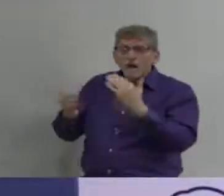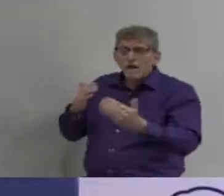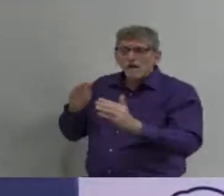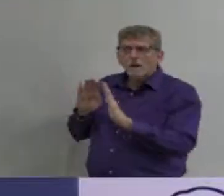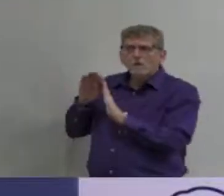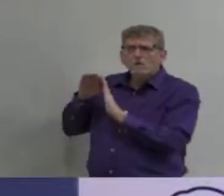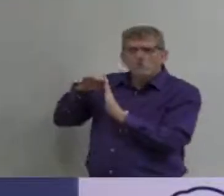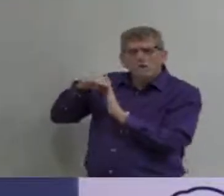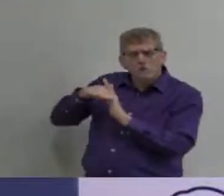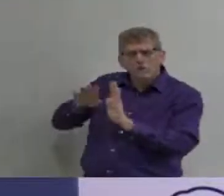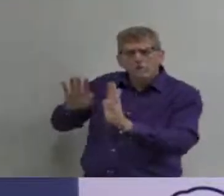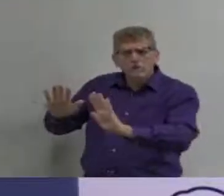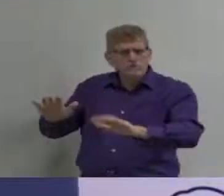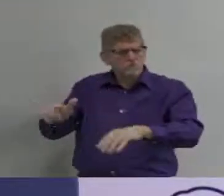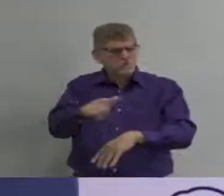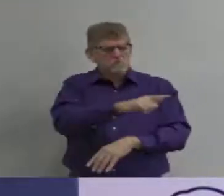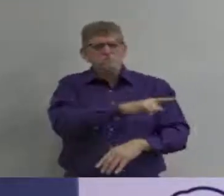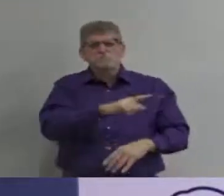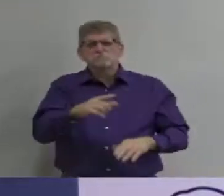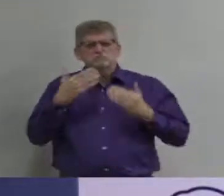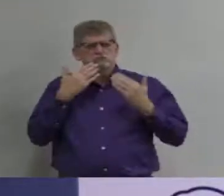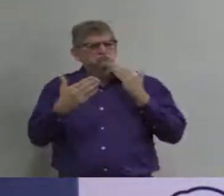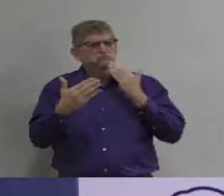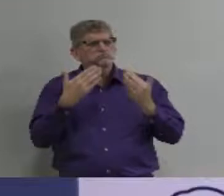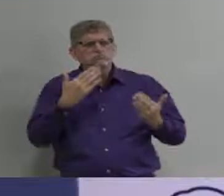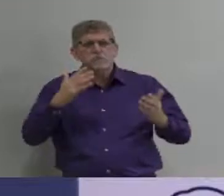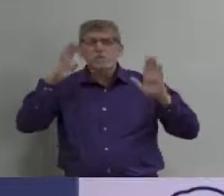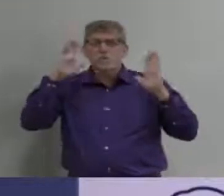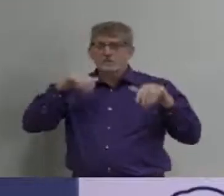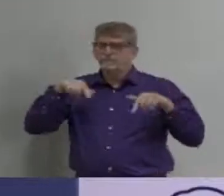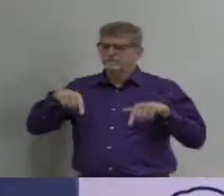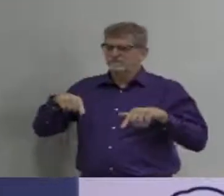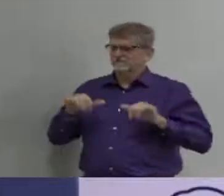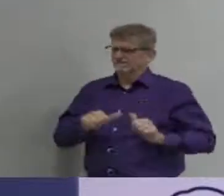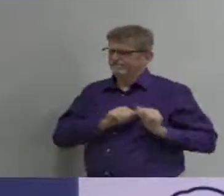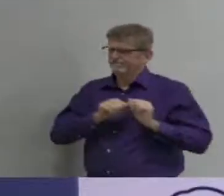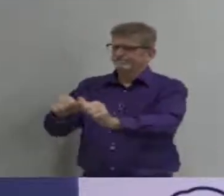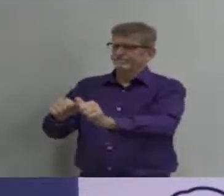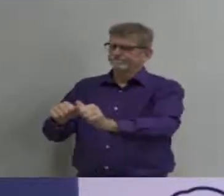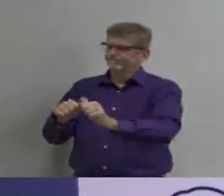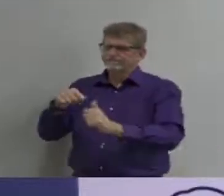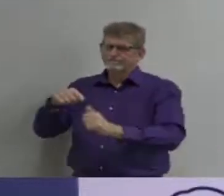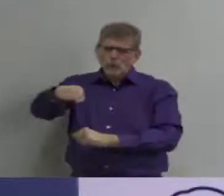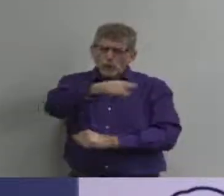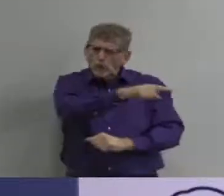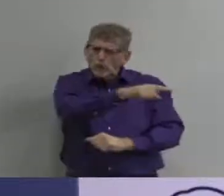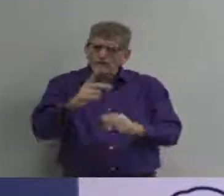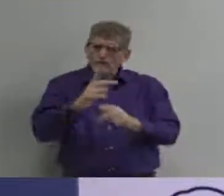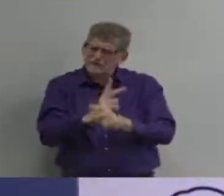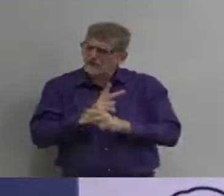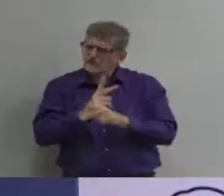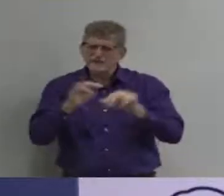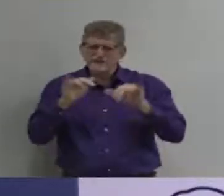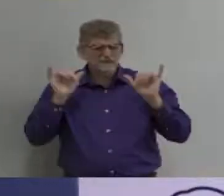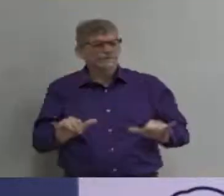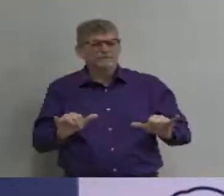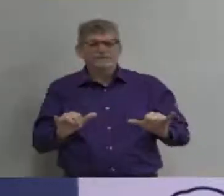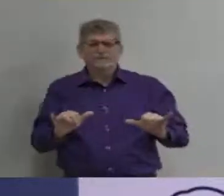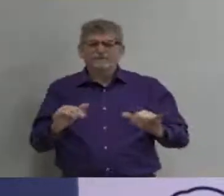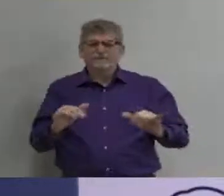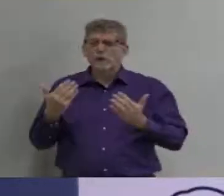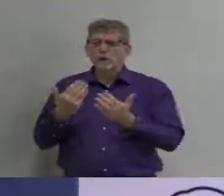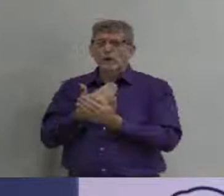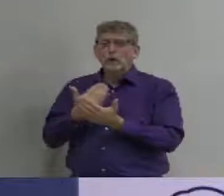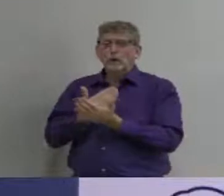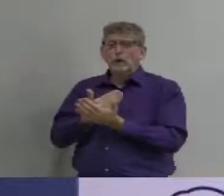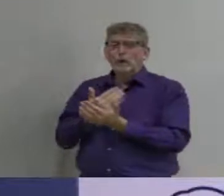are hopeful that these trends will continue, but we need to remain cautious, especially with the spread of variant coronavirus strains.